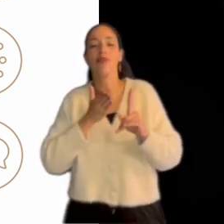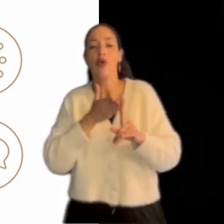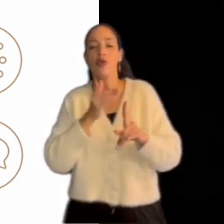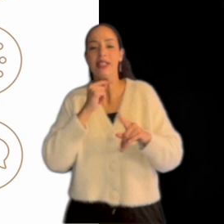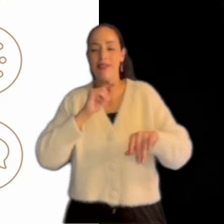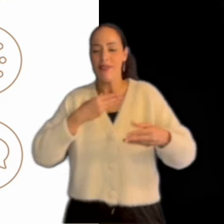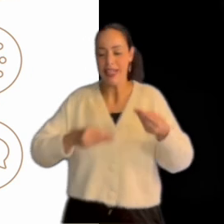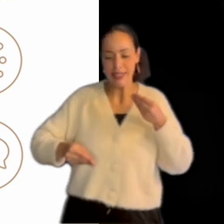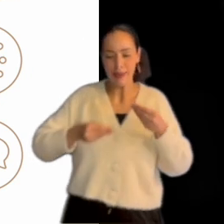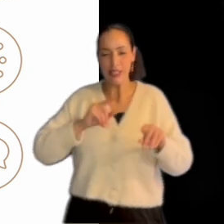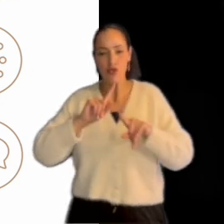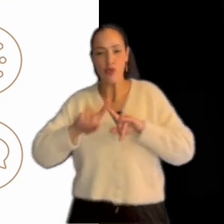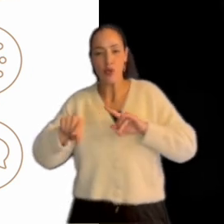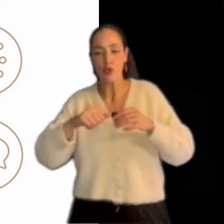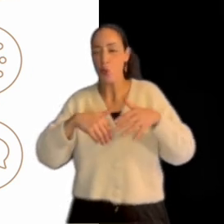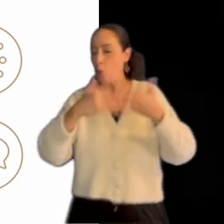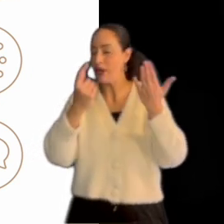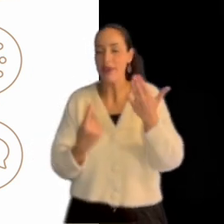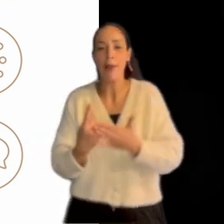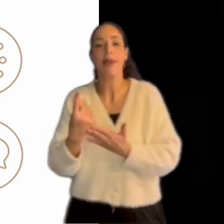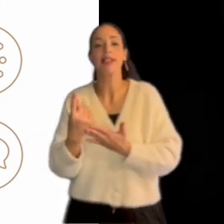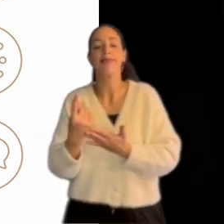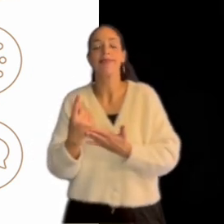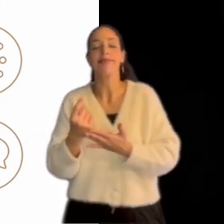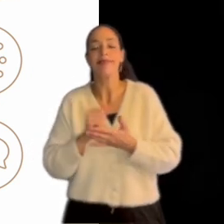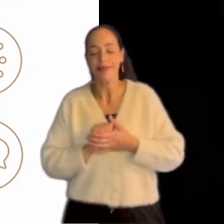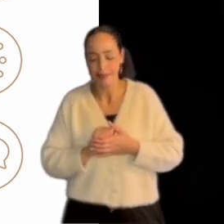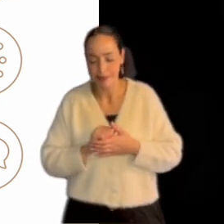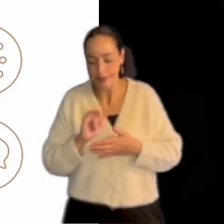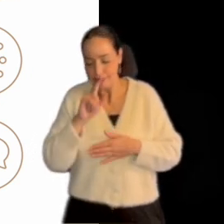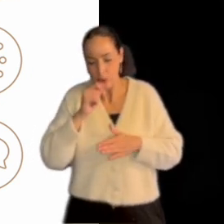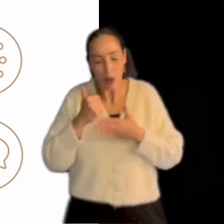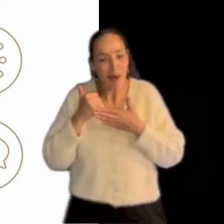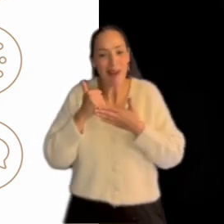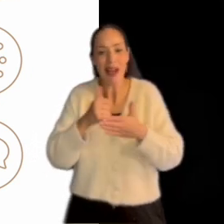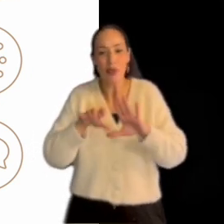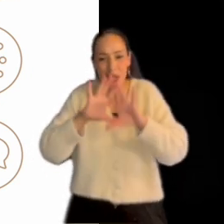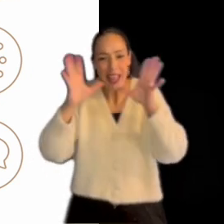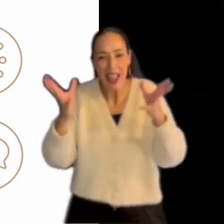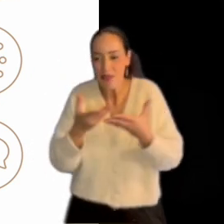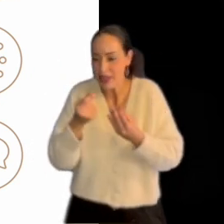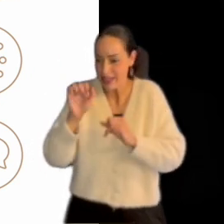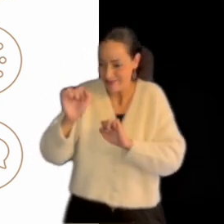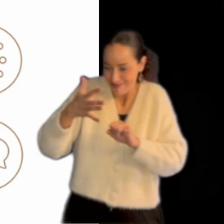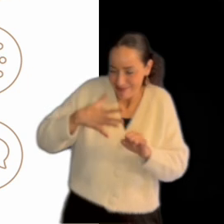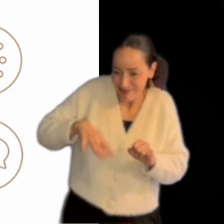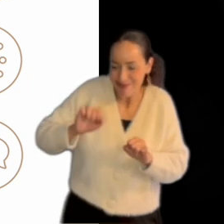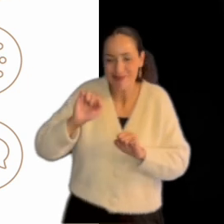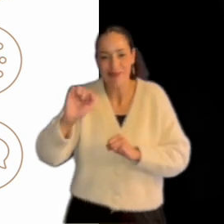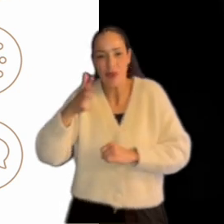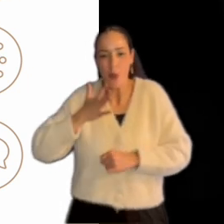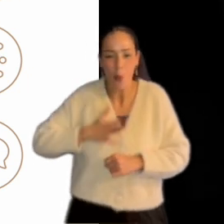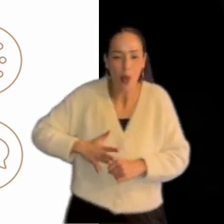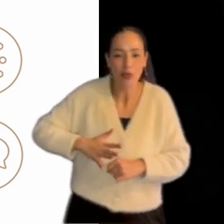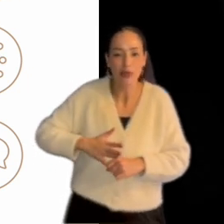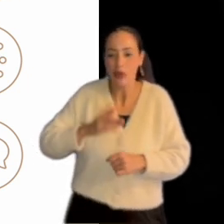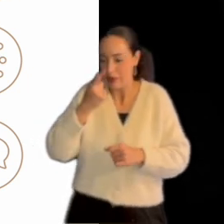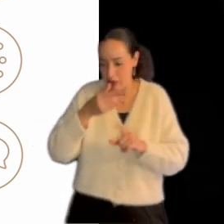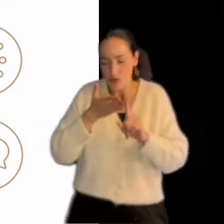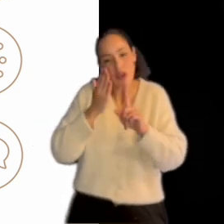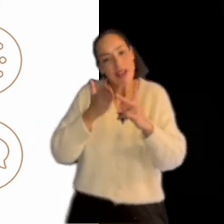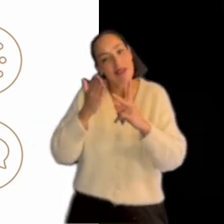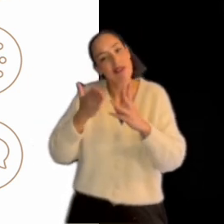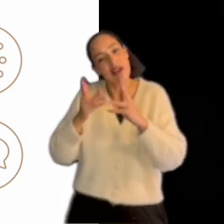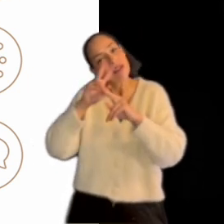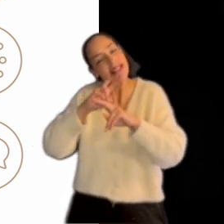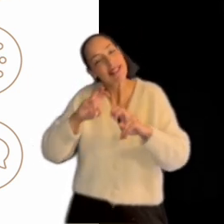expressed, we can certainly recognise and explore them, offering directions to other places and professionals who might be able to help. To do so